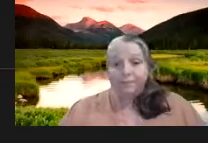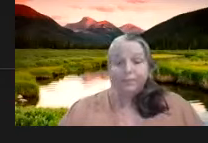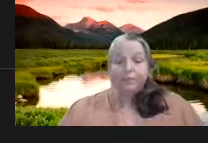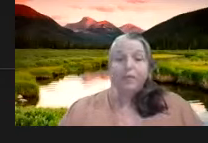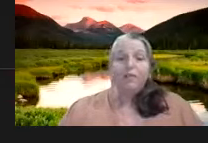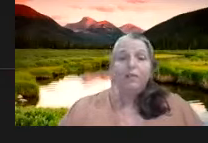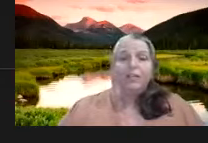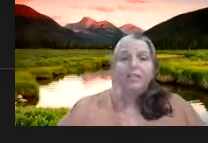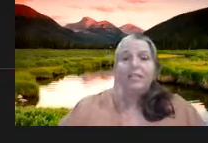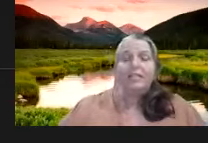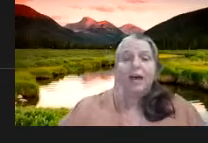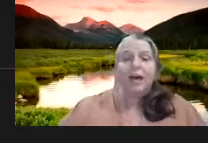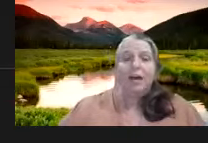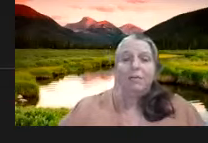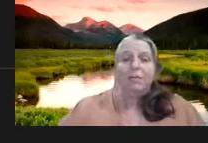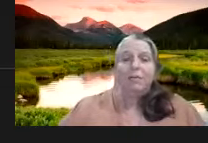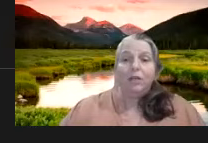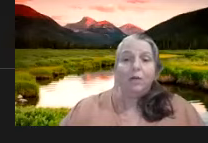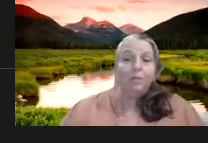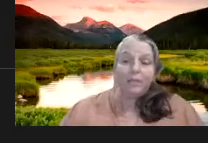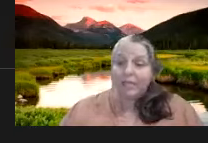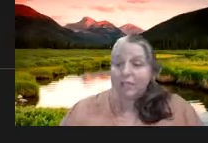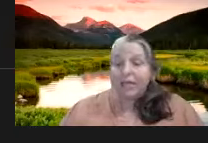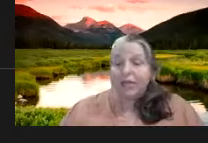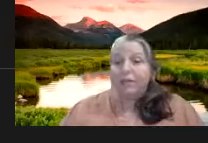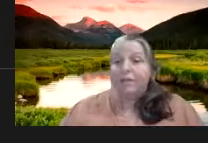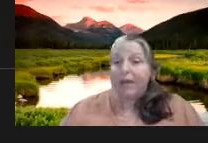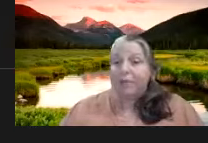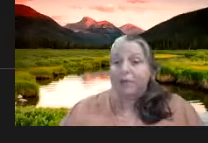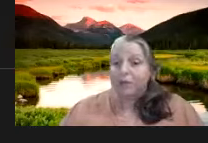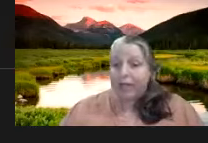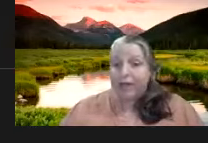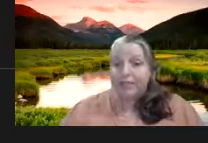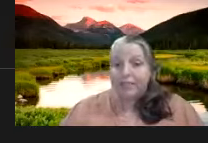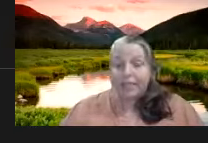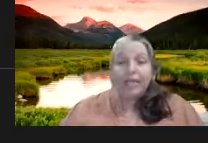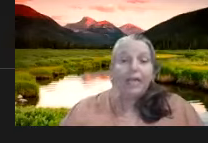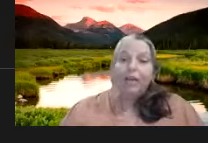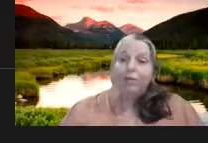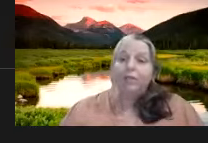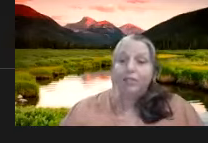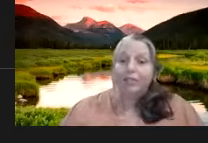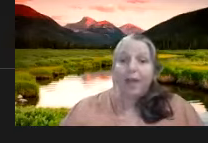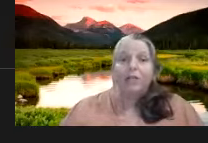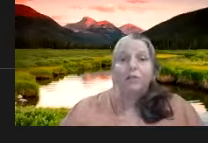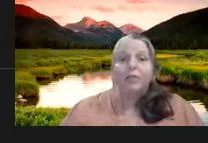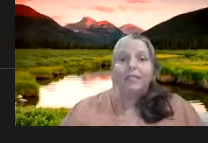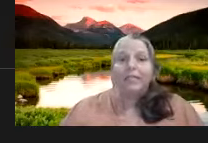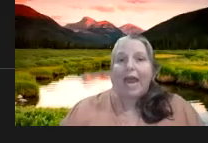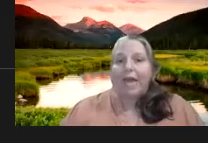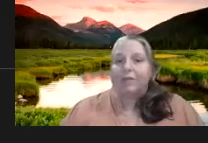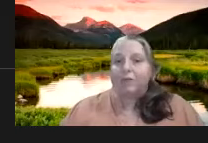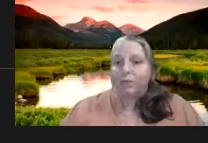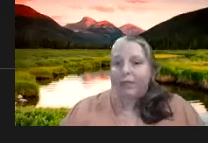members versus, potentially they could be a paid personal care assistant. It really just depends. We